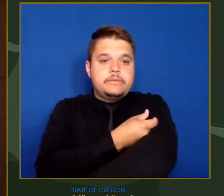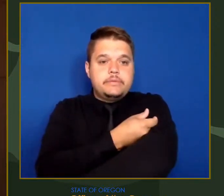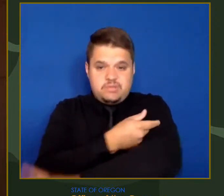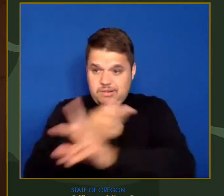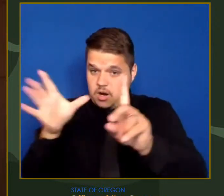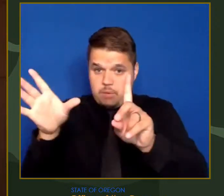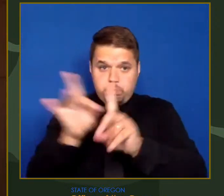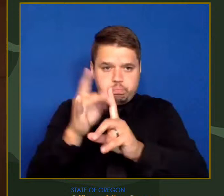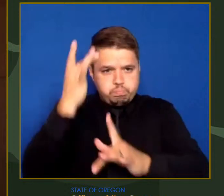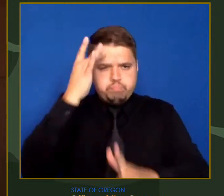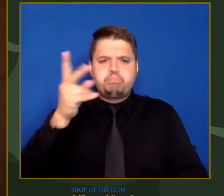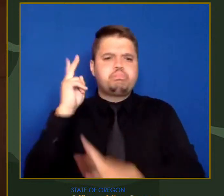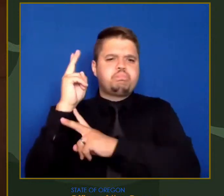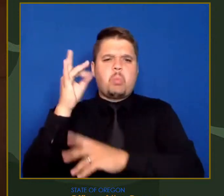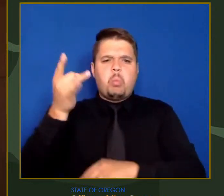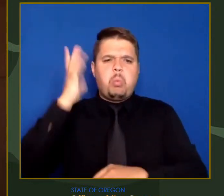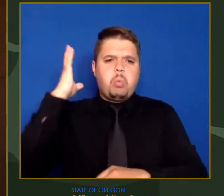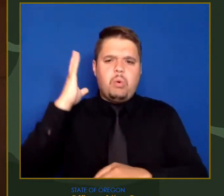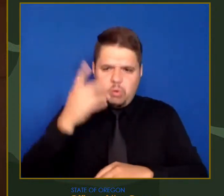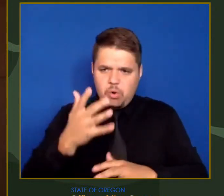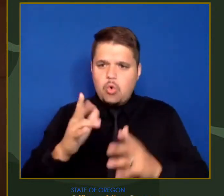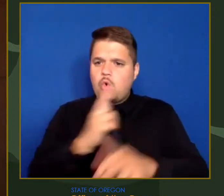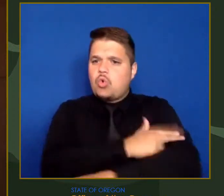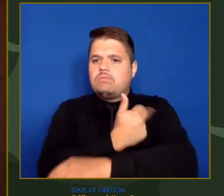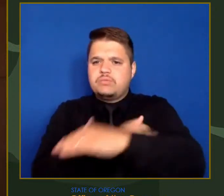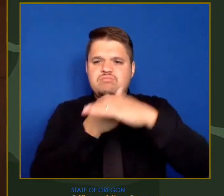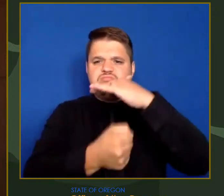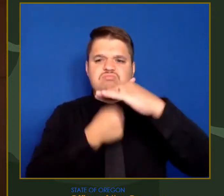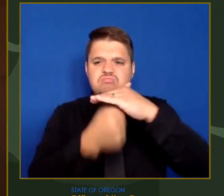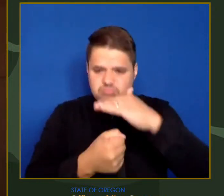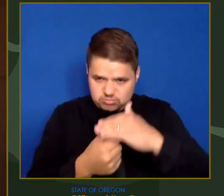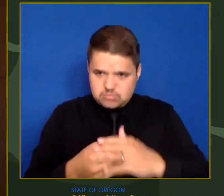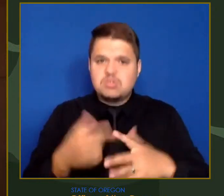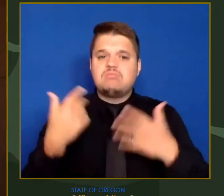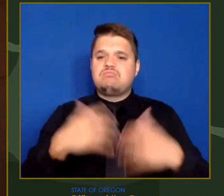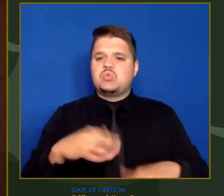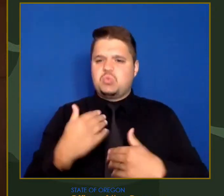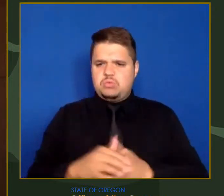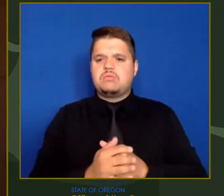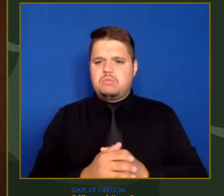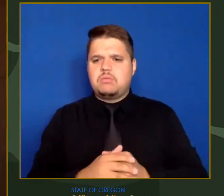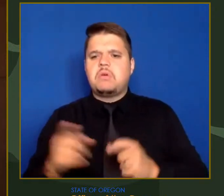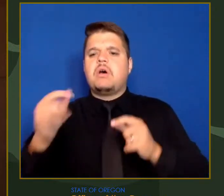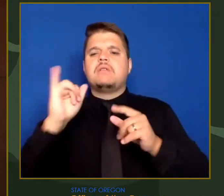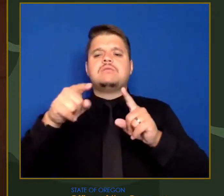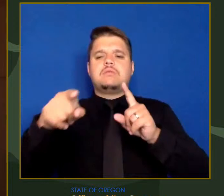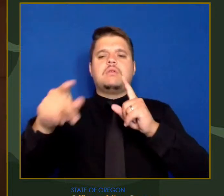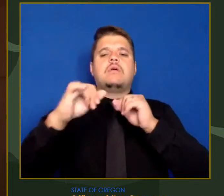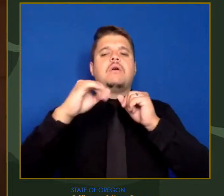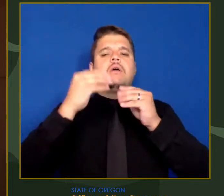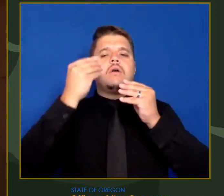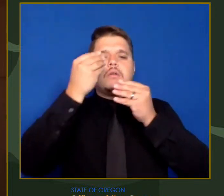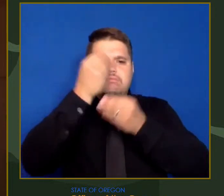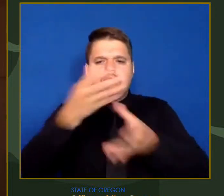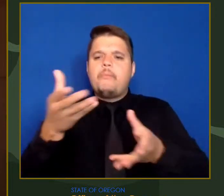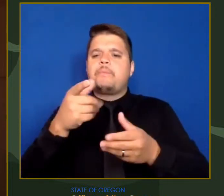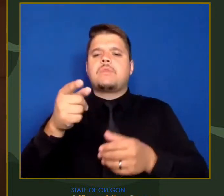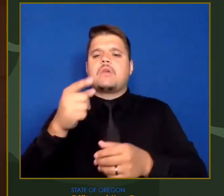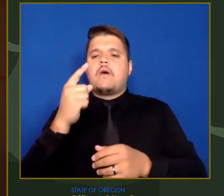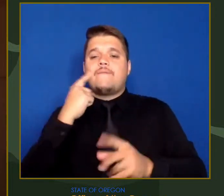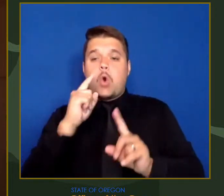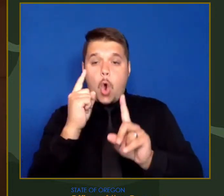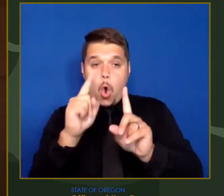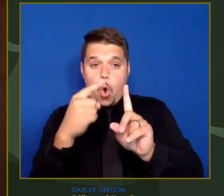campaign makes all vaccinated Oregonians eligible for $1 million and more. And while